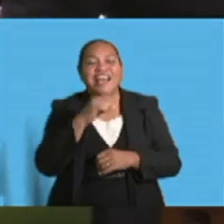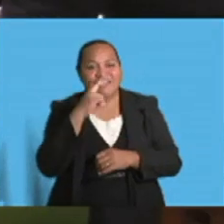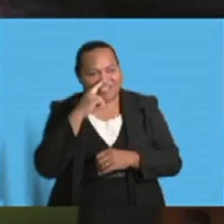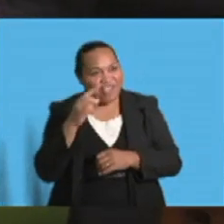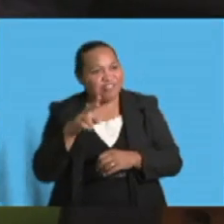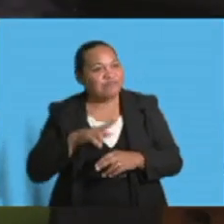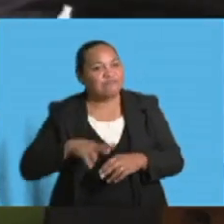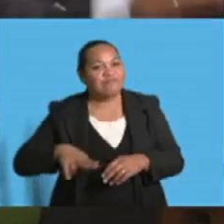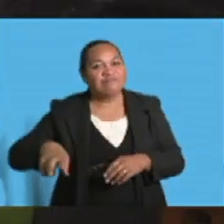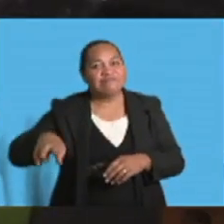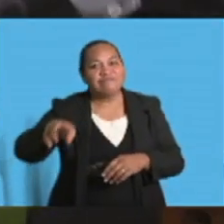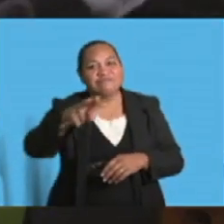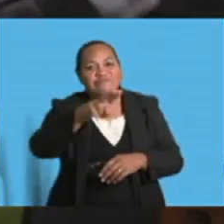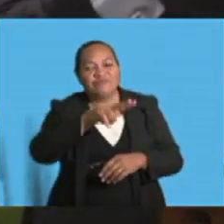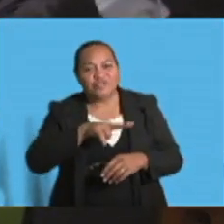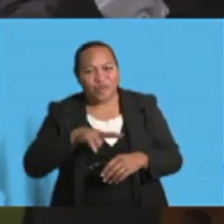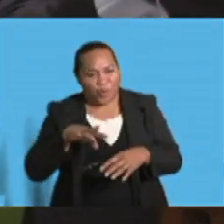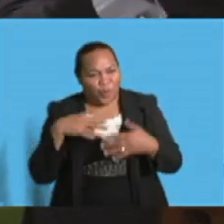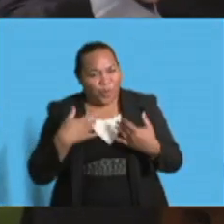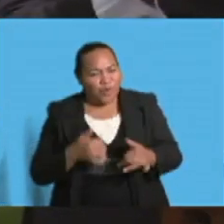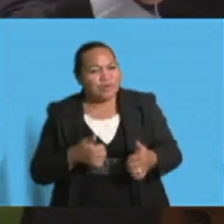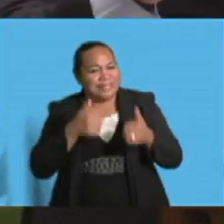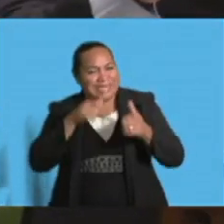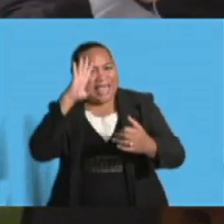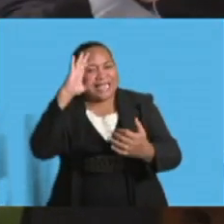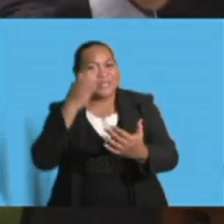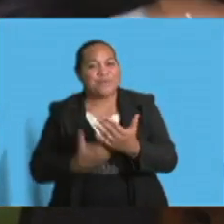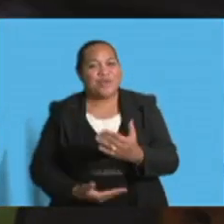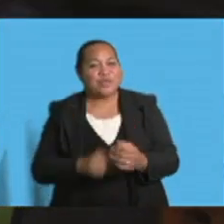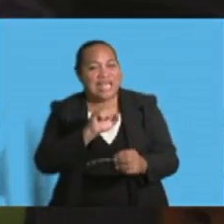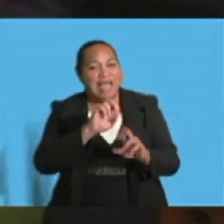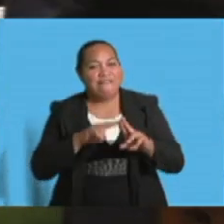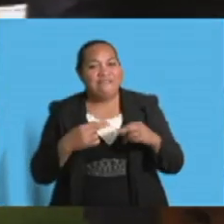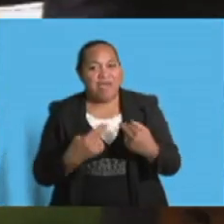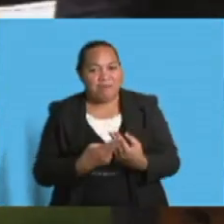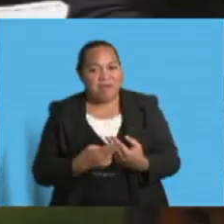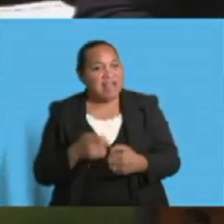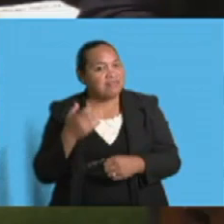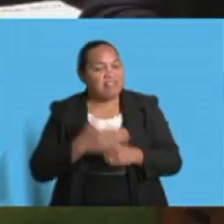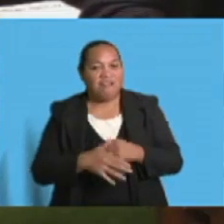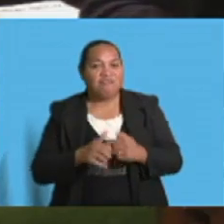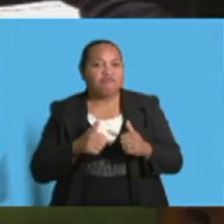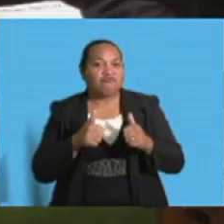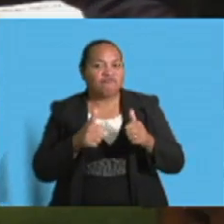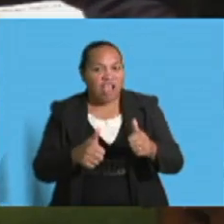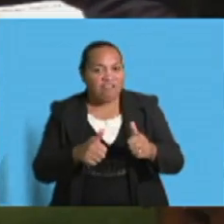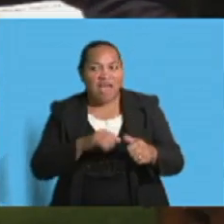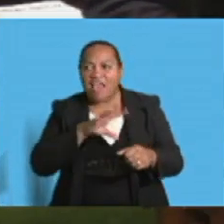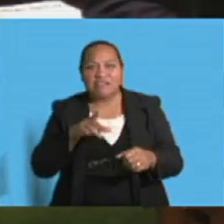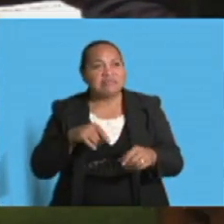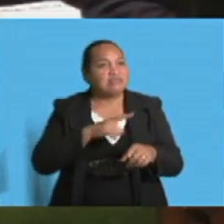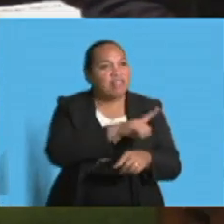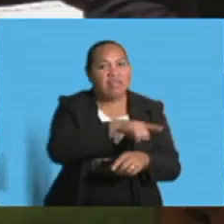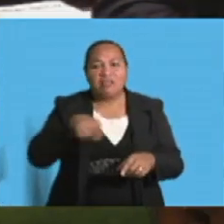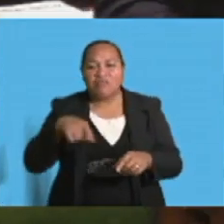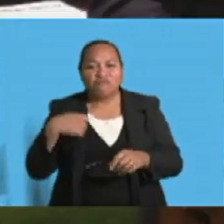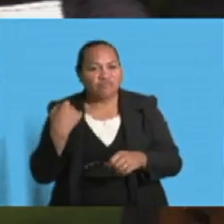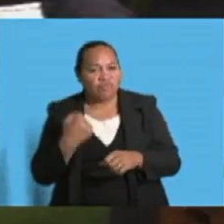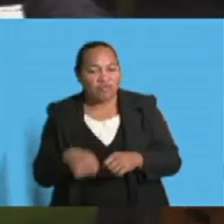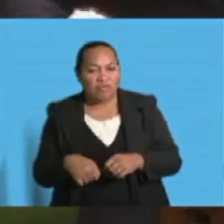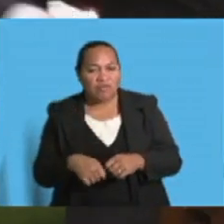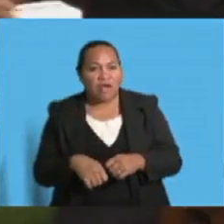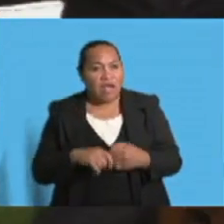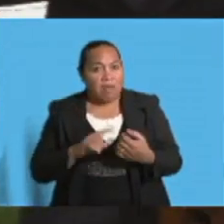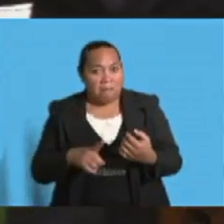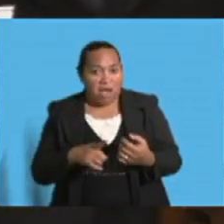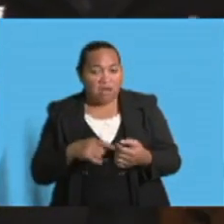around Vitilevu. What a great experience for his family. He doesn't drive his car everywhere. Madam Speaker, to